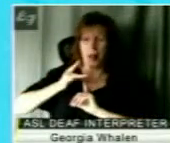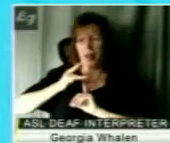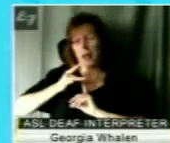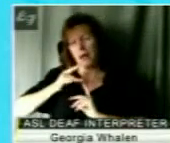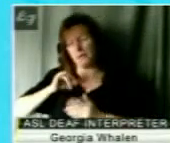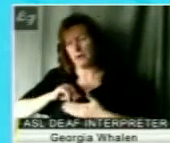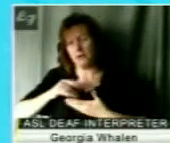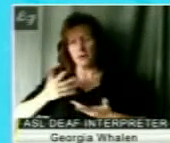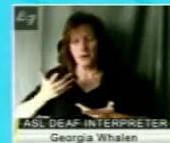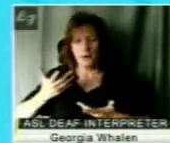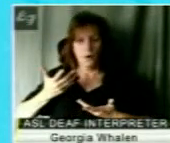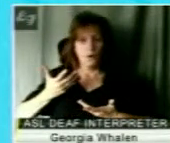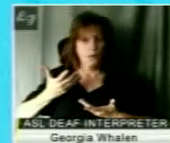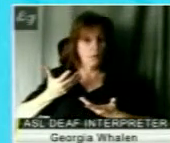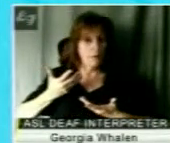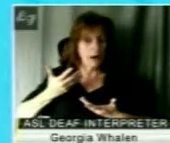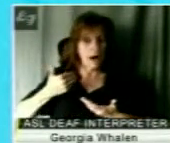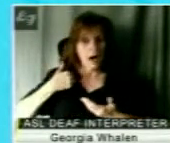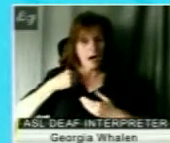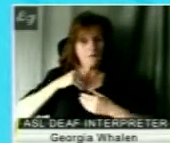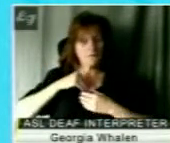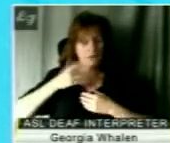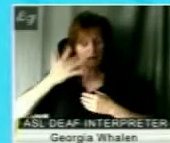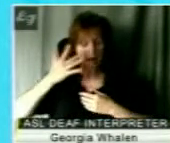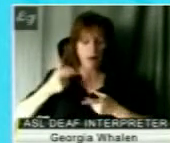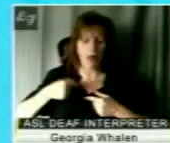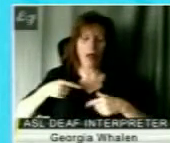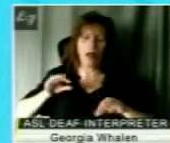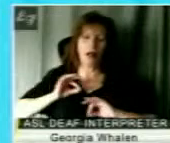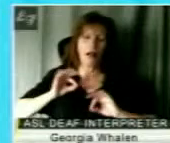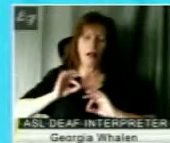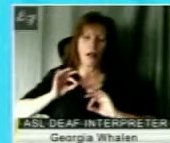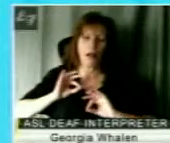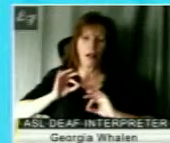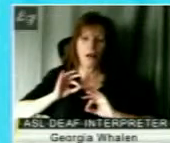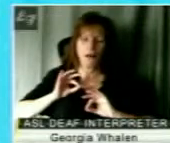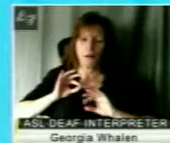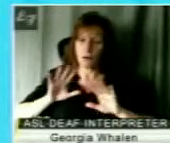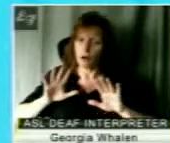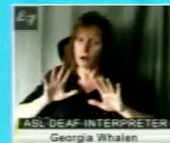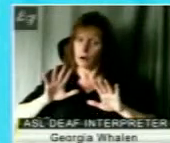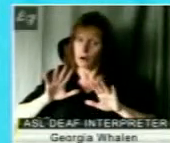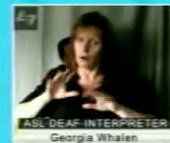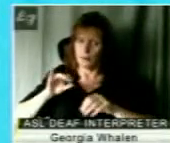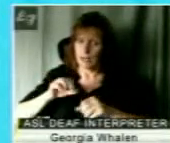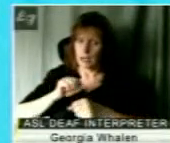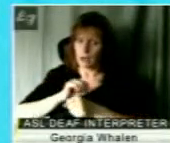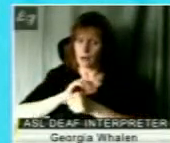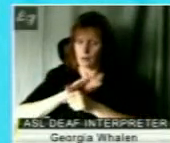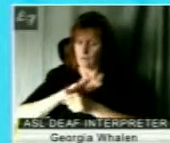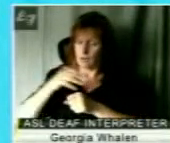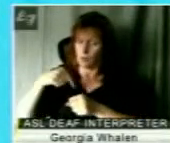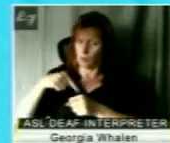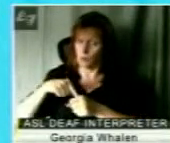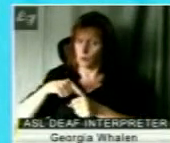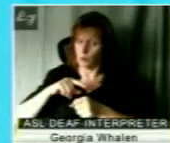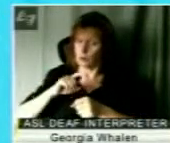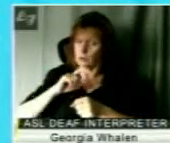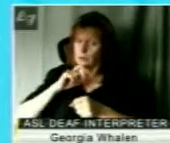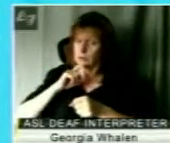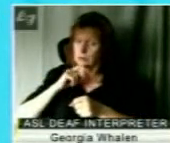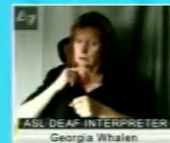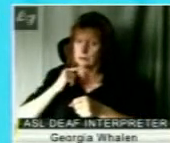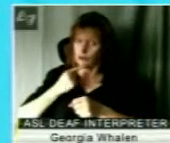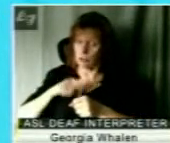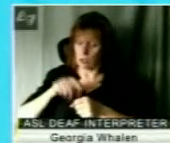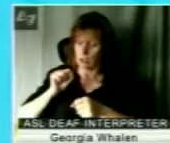milder illness than some people who are at higher risk, although we know anybody at any age ultimately can be at risk for more severe disease. And, you know,